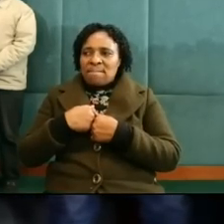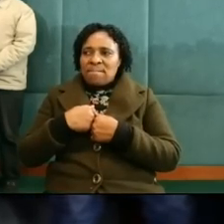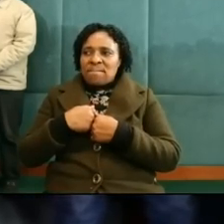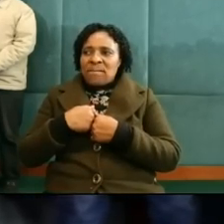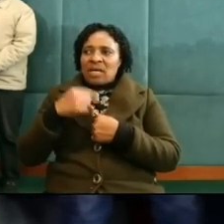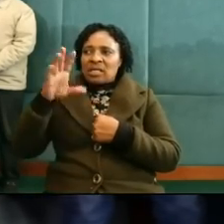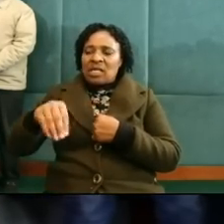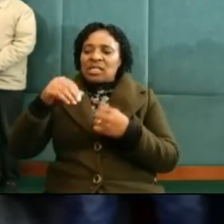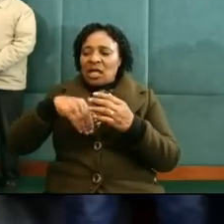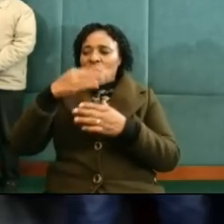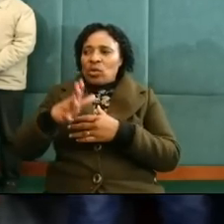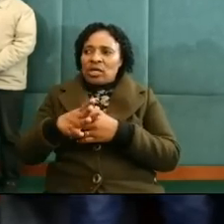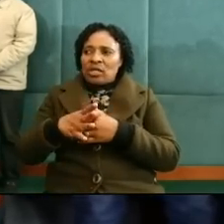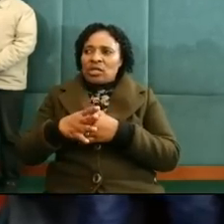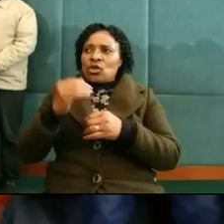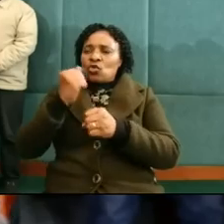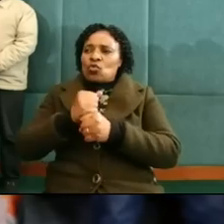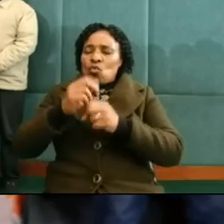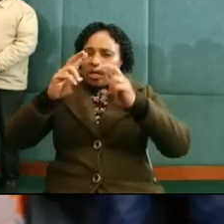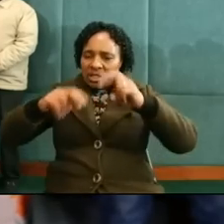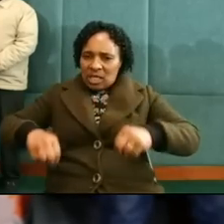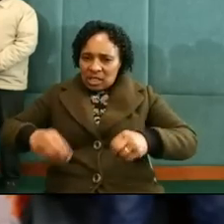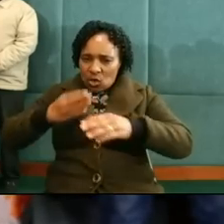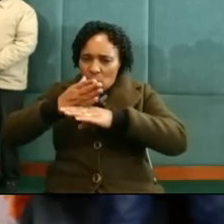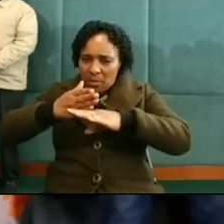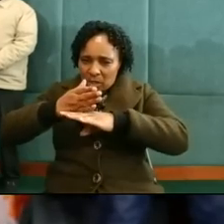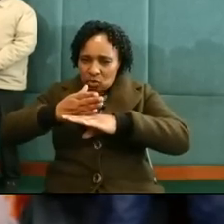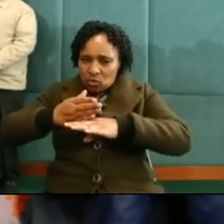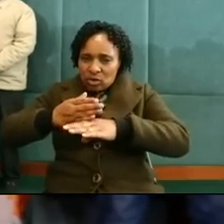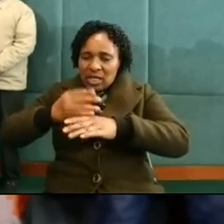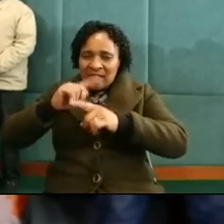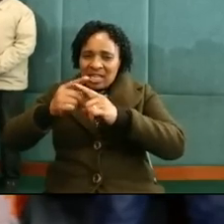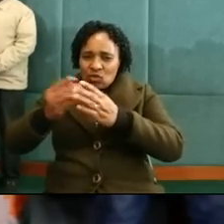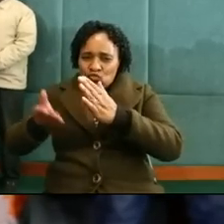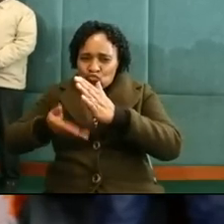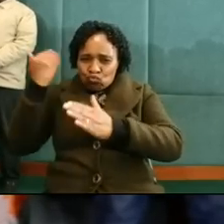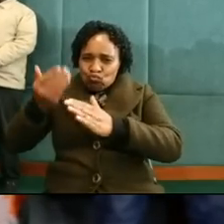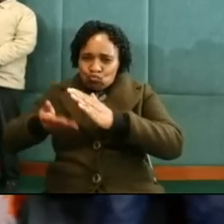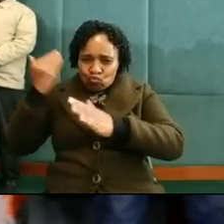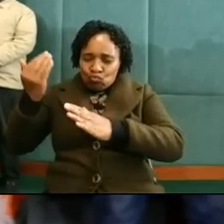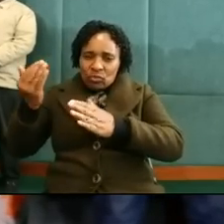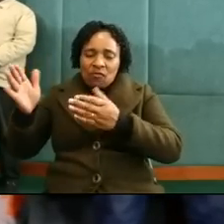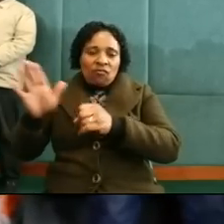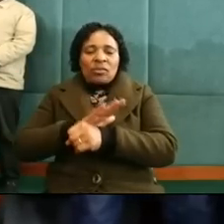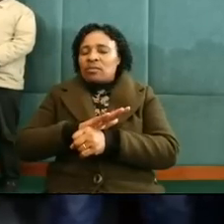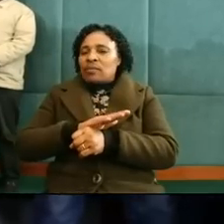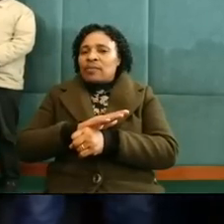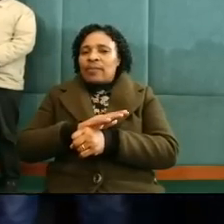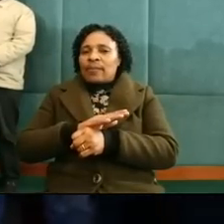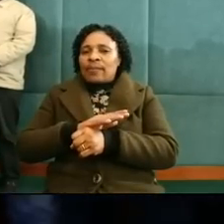Take it out. Do a surgery, an operation on me and remove it completely,